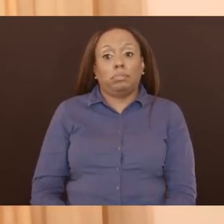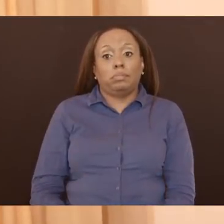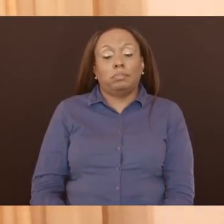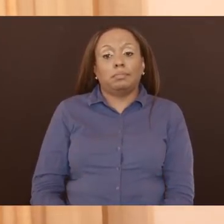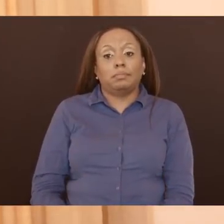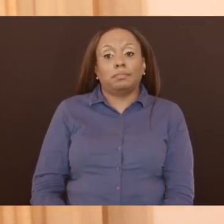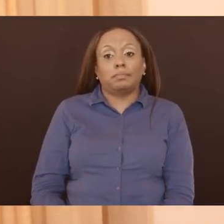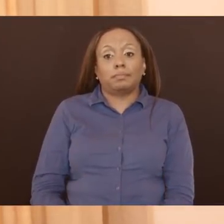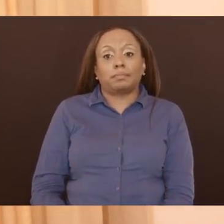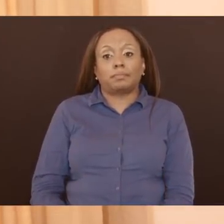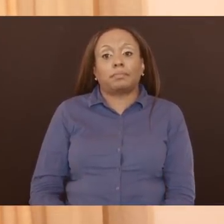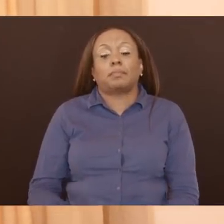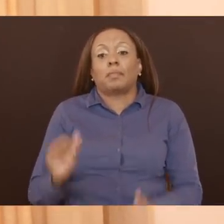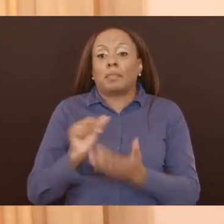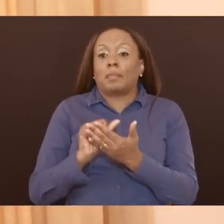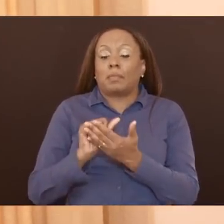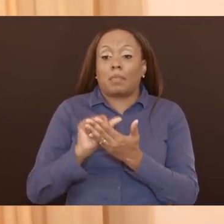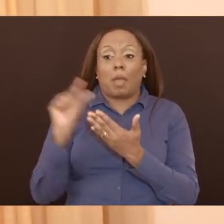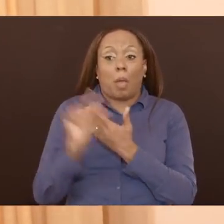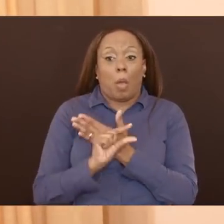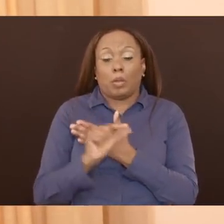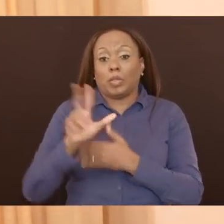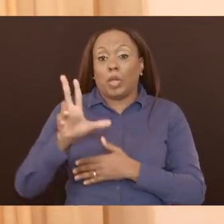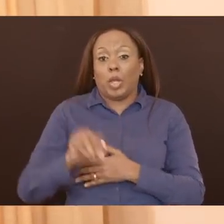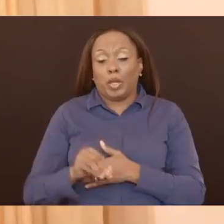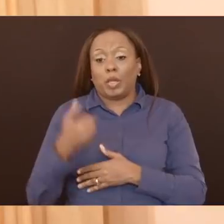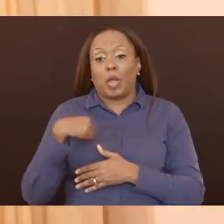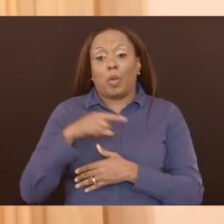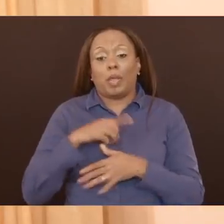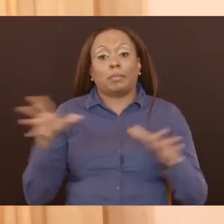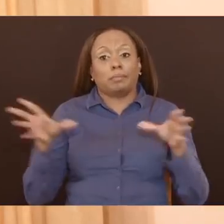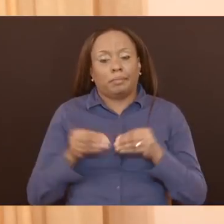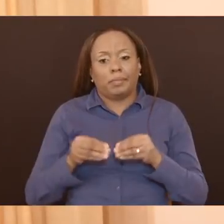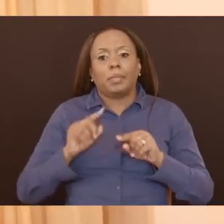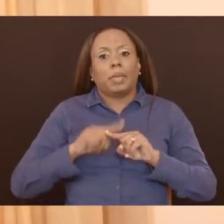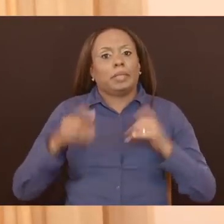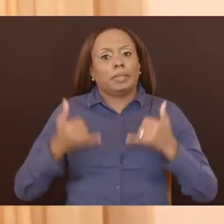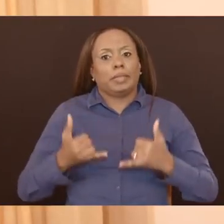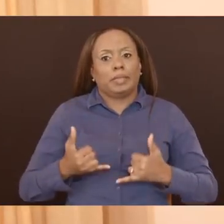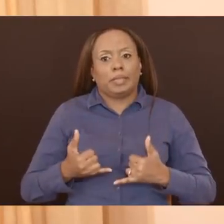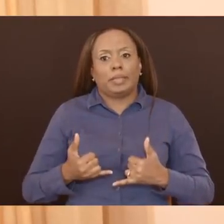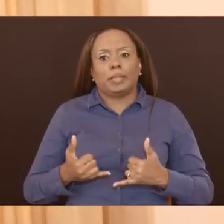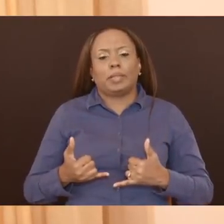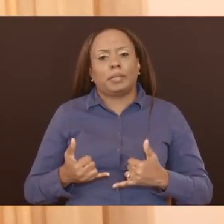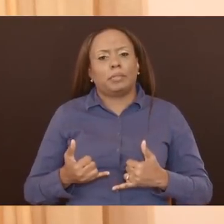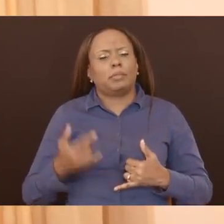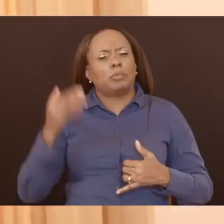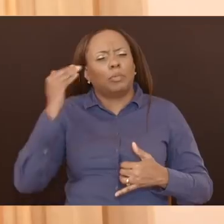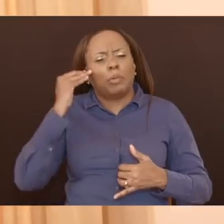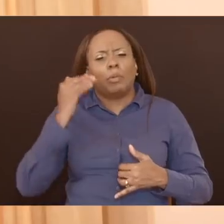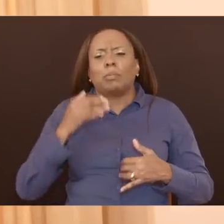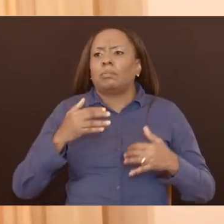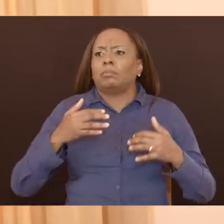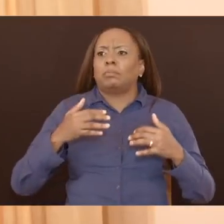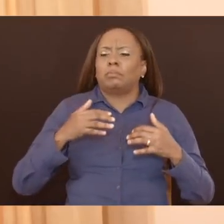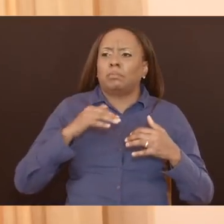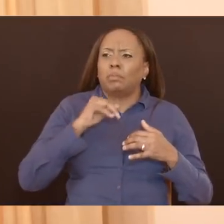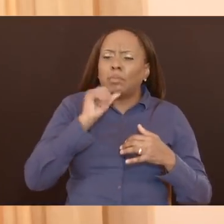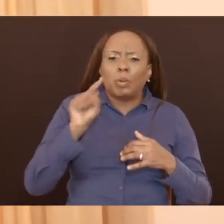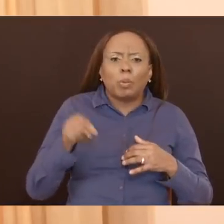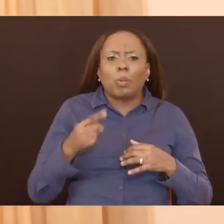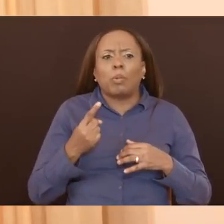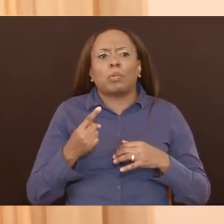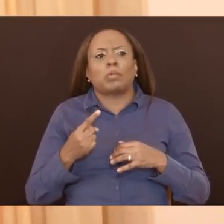August. We say to you today, this battle is not simply on the highways